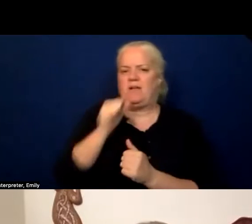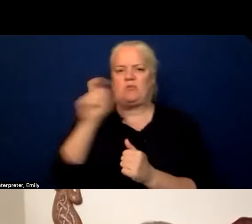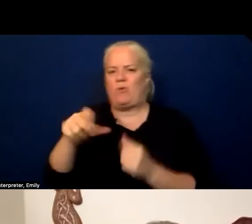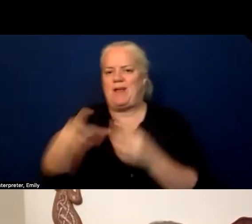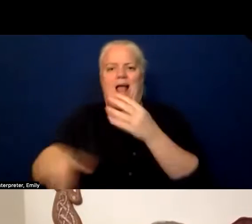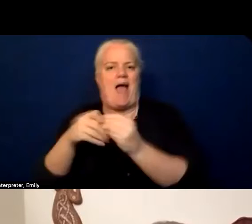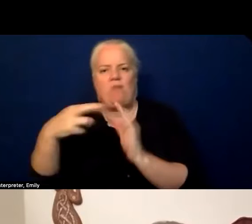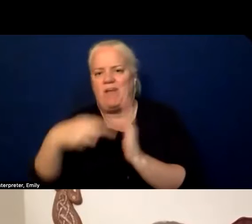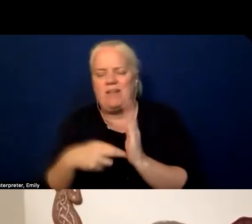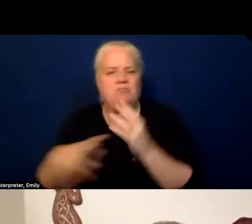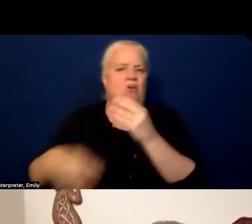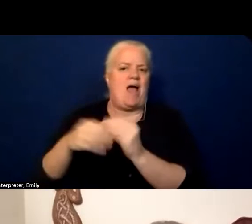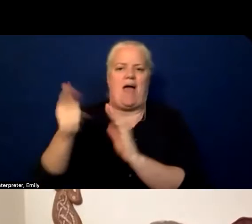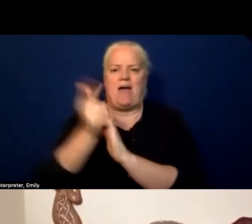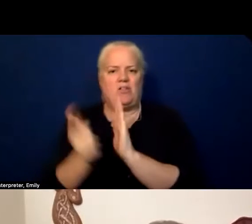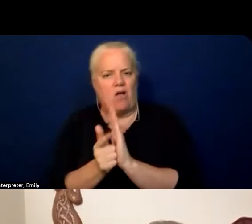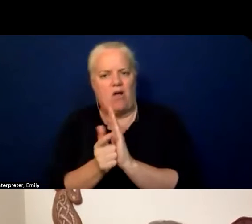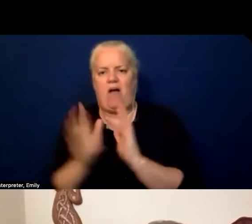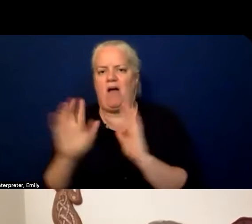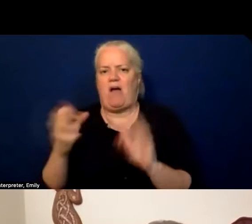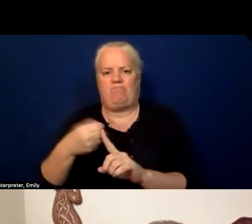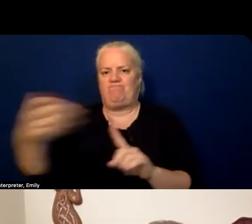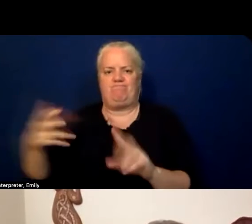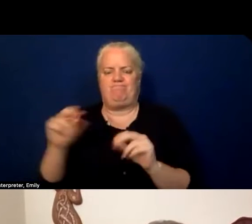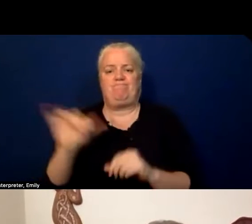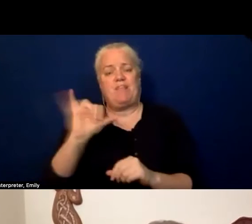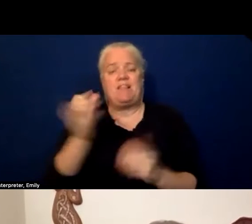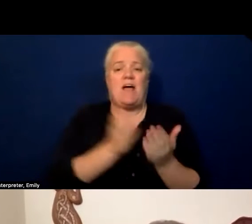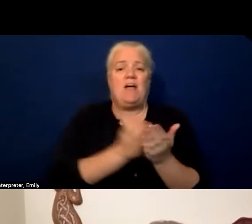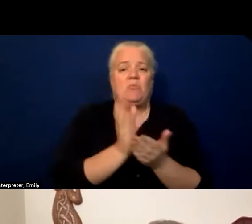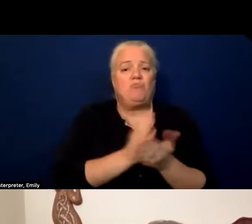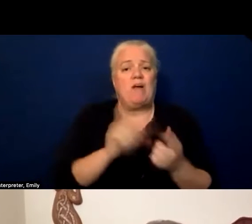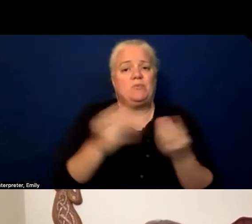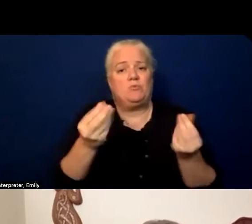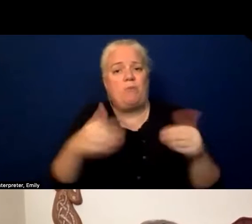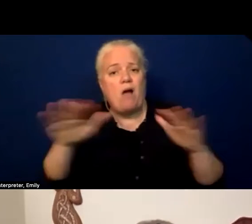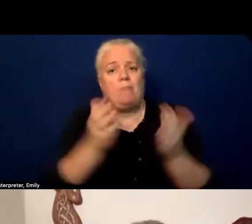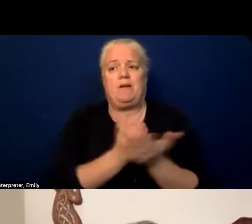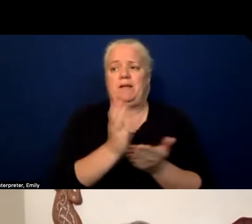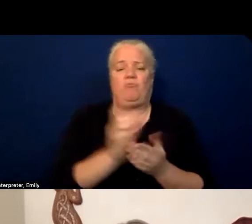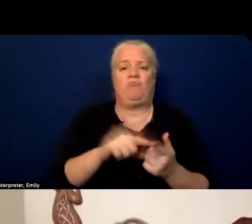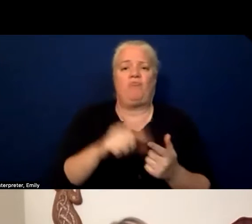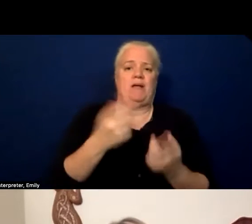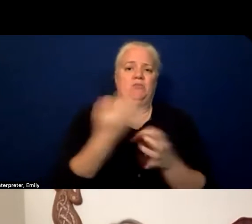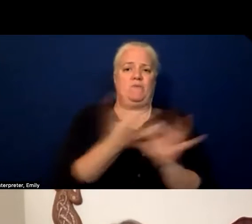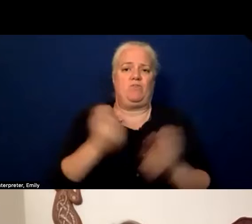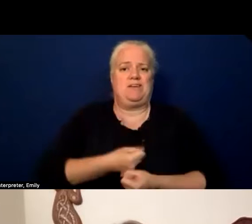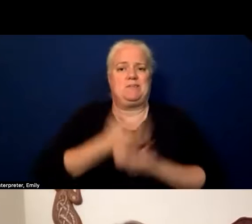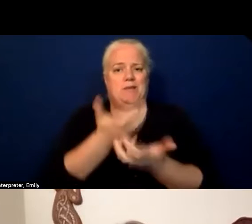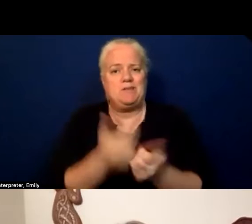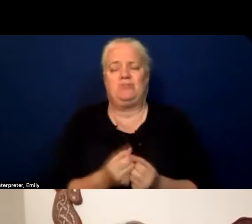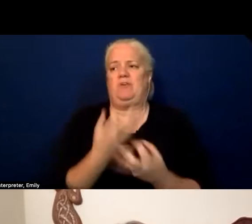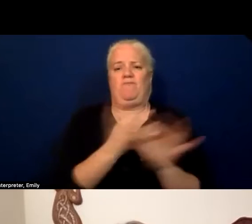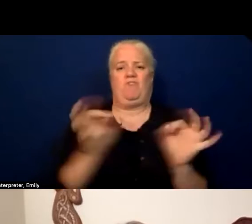regulations giving it content. On that, it's like the right to free speech, the right to property, the right to freedom of religion, freedom of